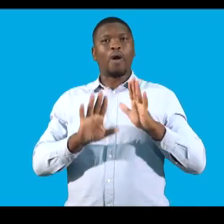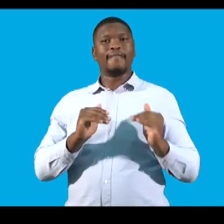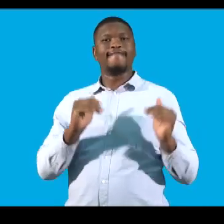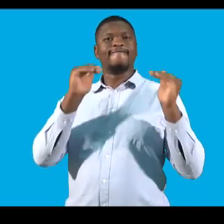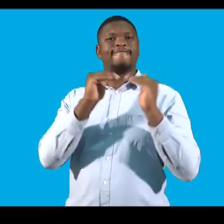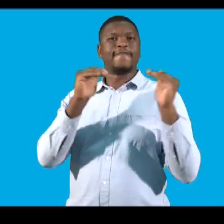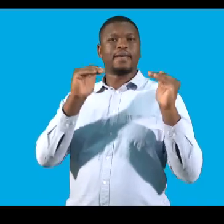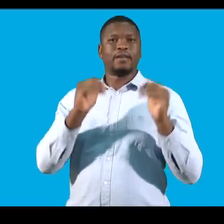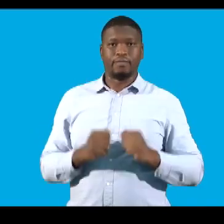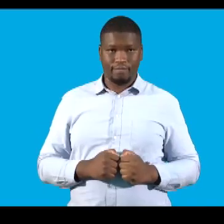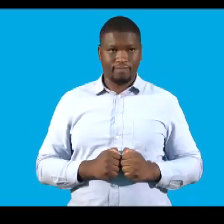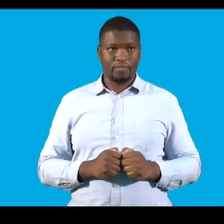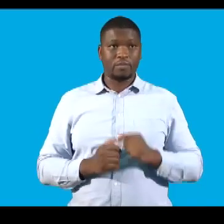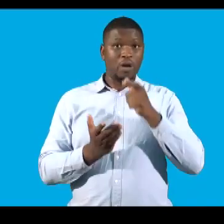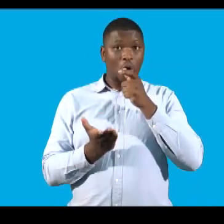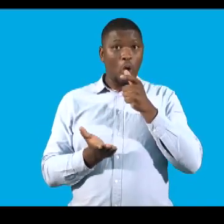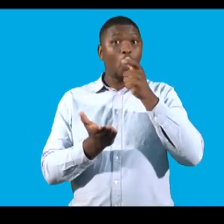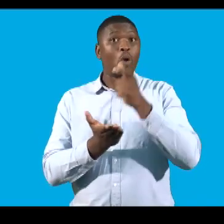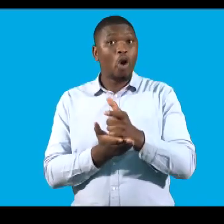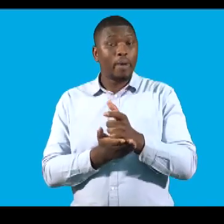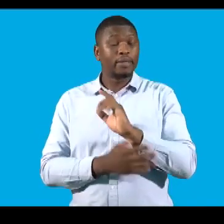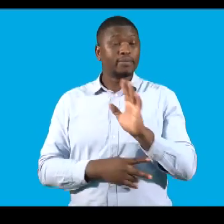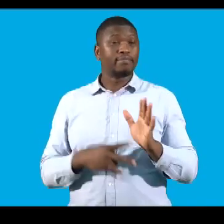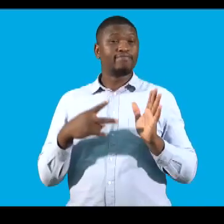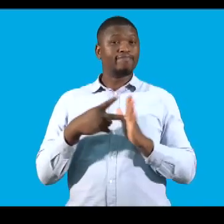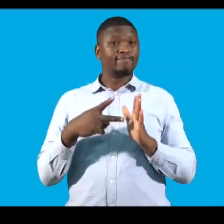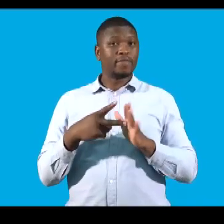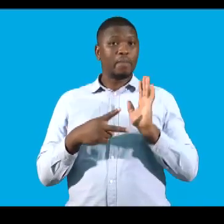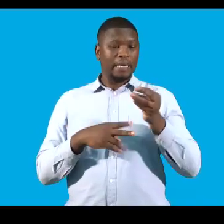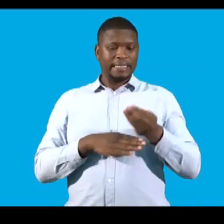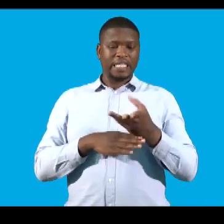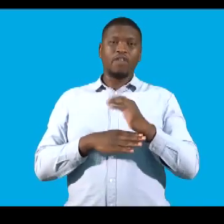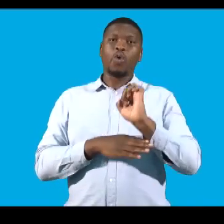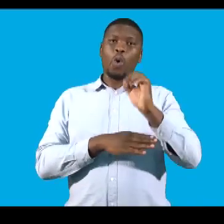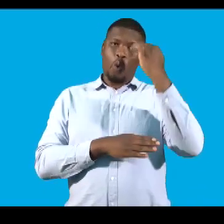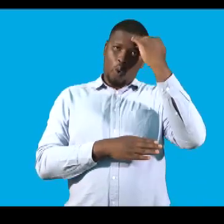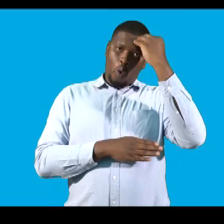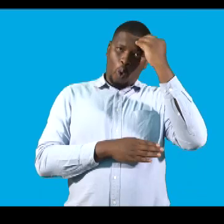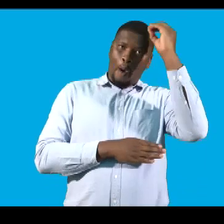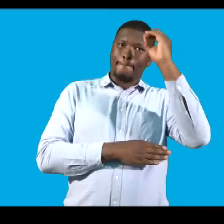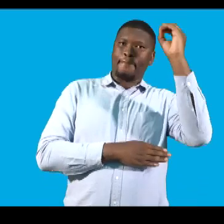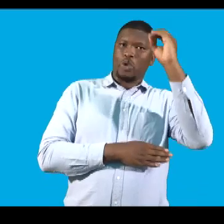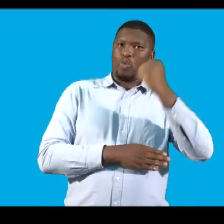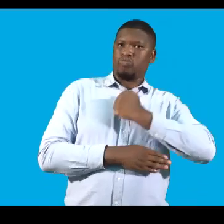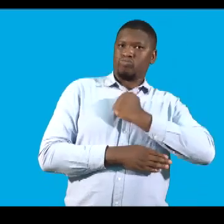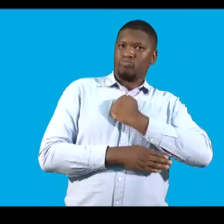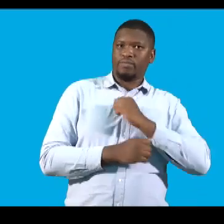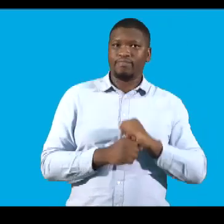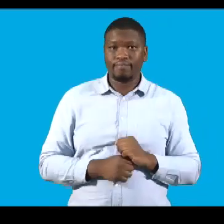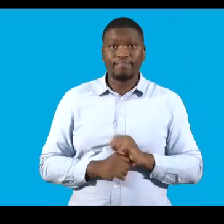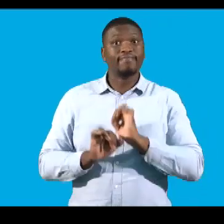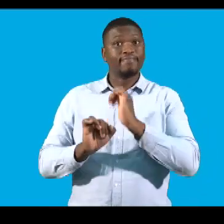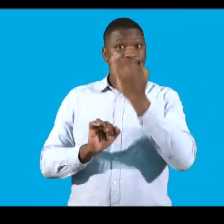justice. So comment, the second aspect, so give your opinion, right? On